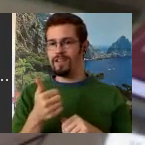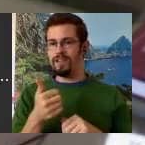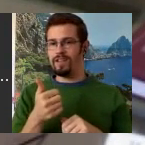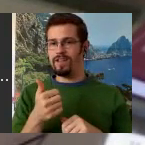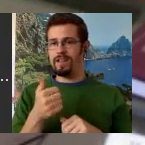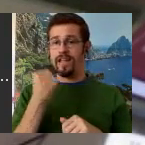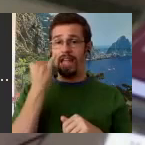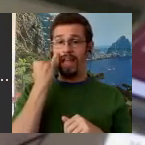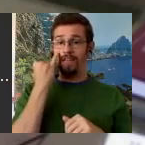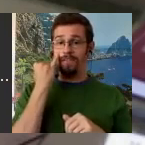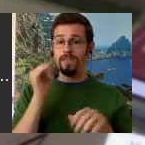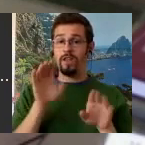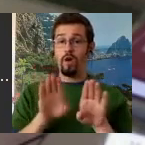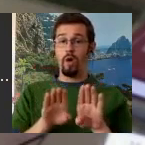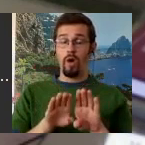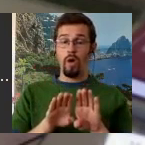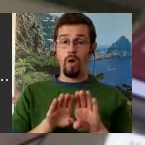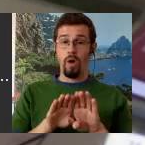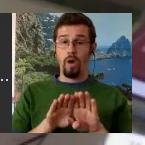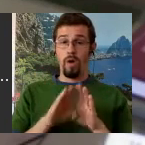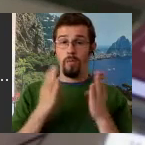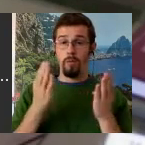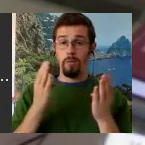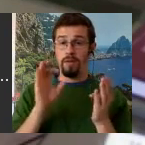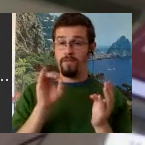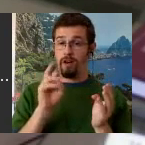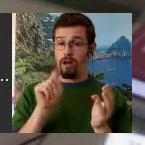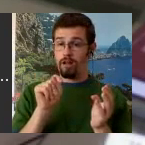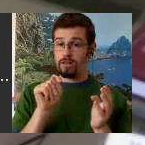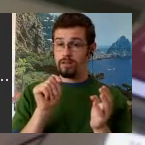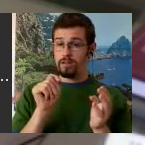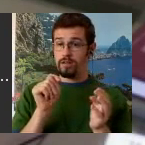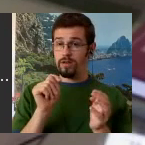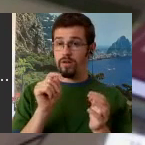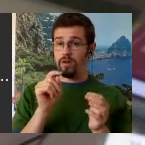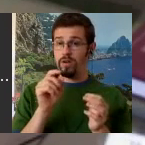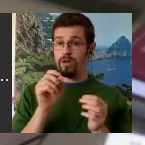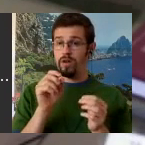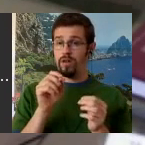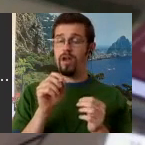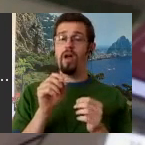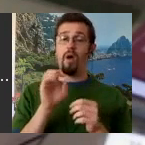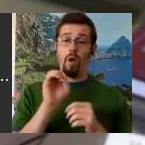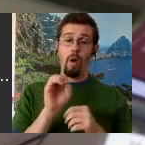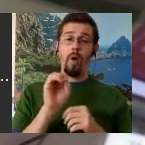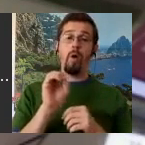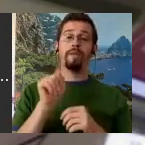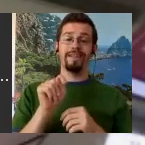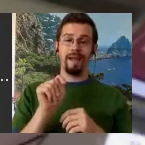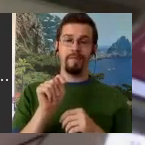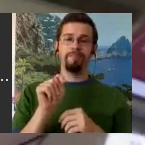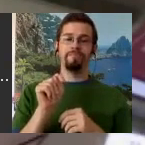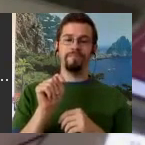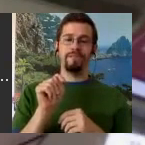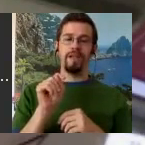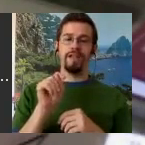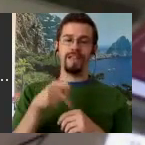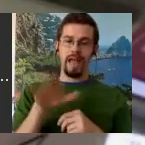an open font, is that what you said it was? An open font, Steve? OpenType. OpenType. There we go.